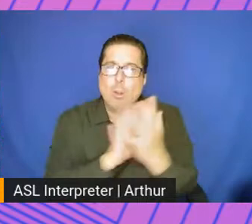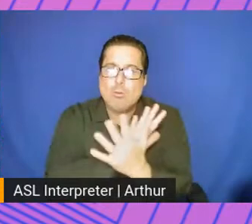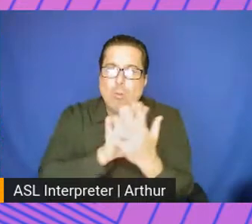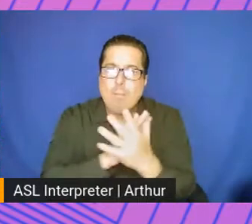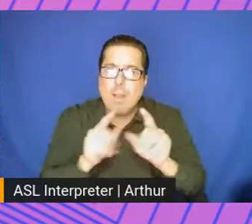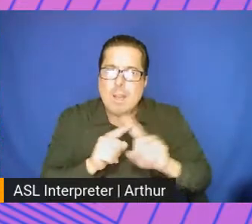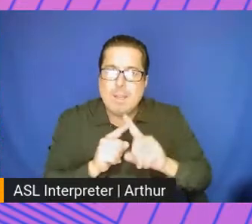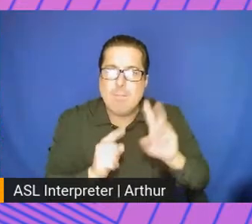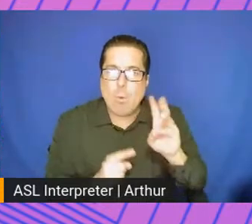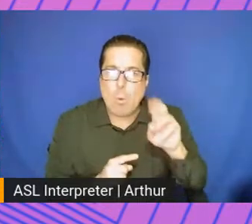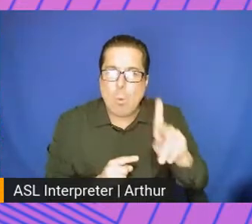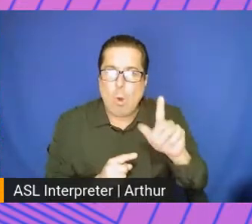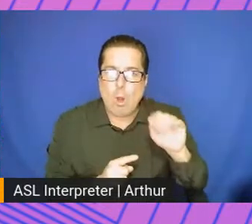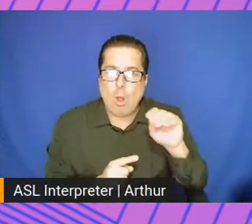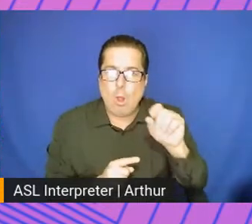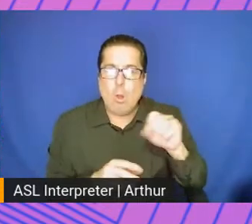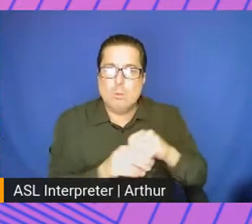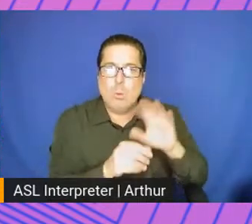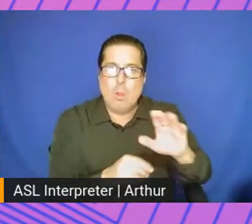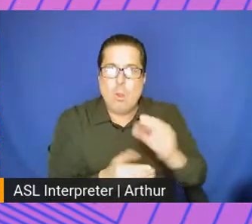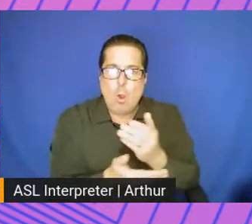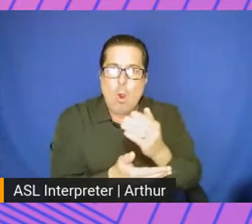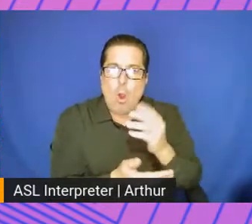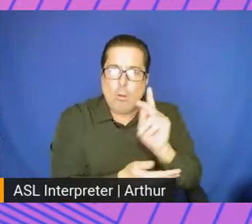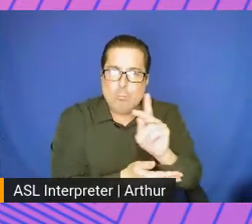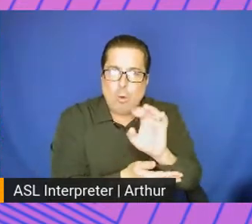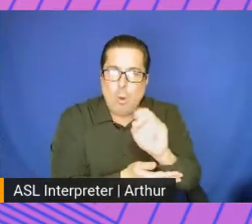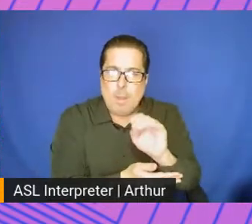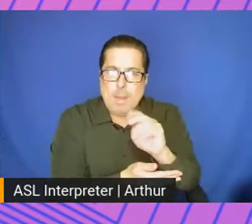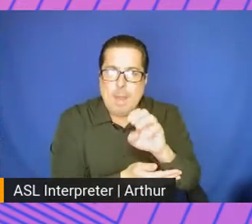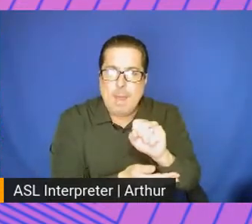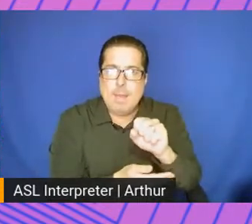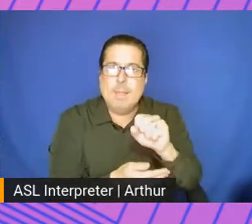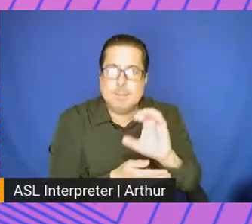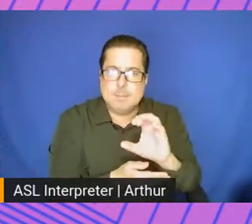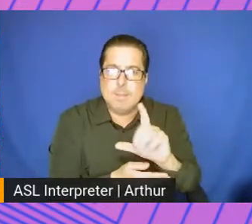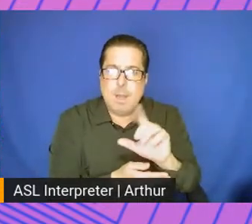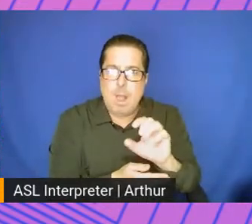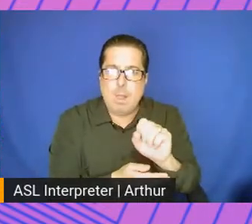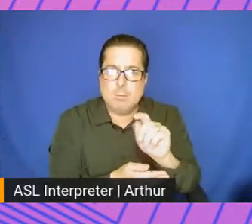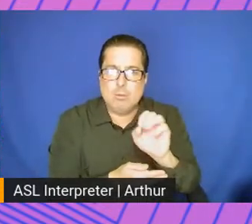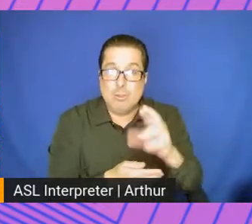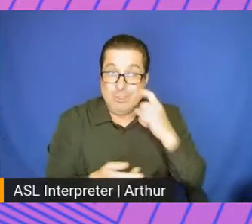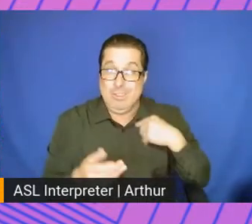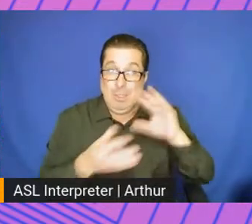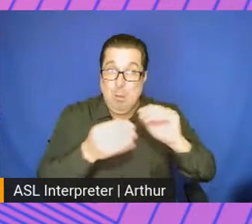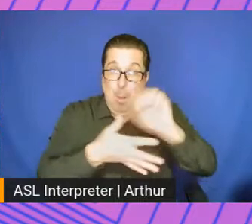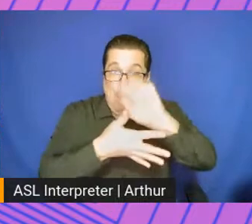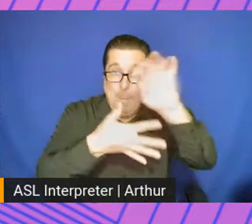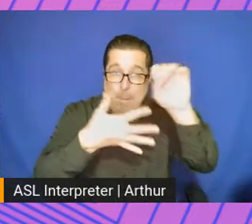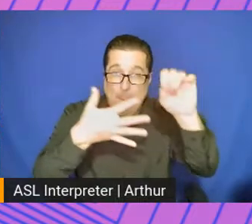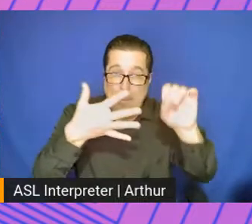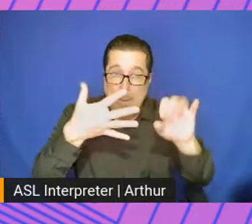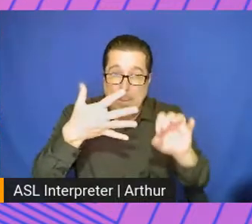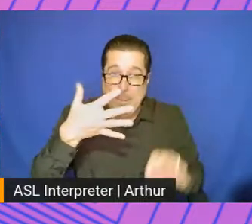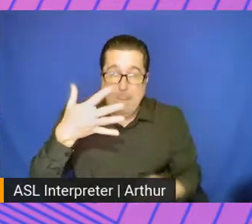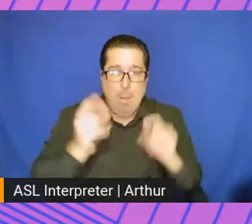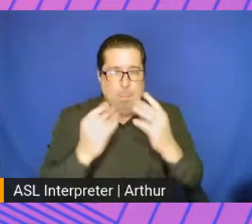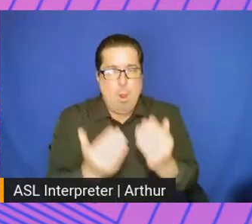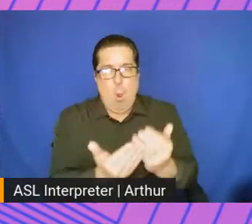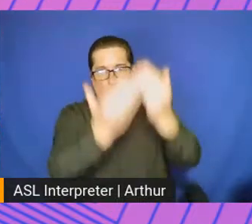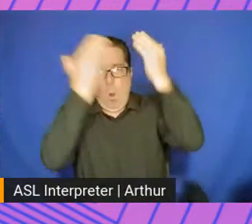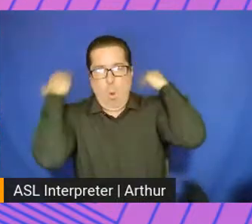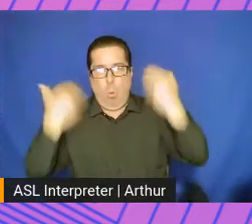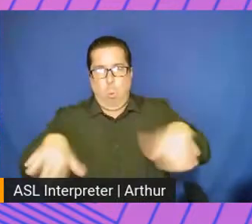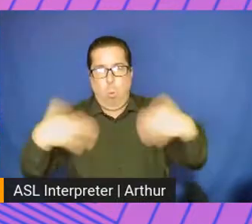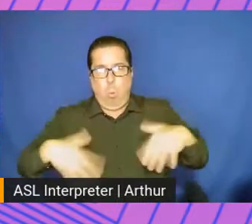deploy to your Kubernetes cluster. So I know it's a lot, but I think it's highly valuable to be able to actually understand these